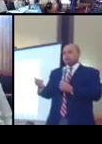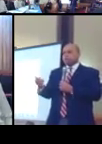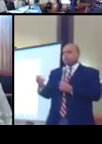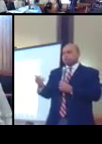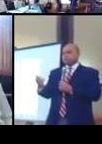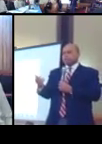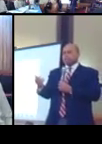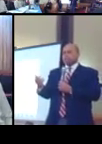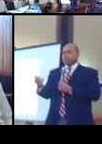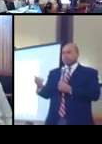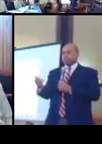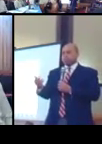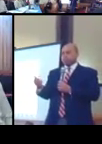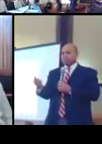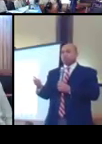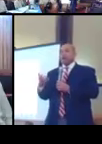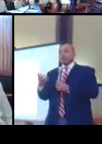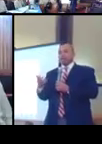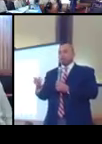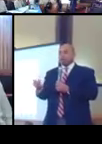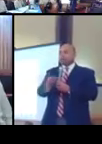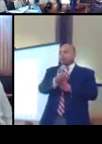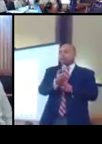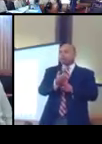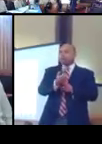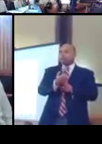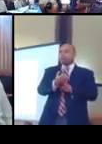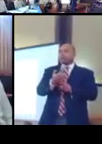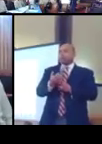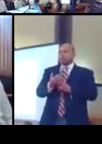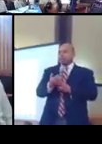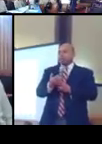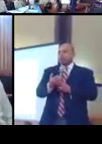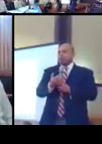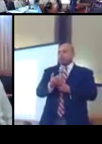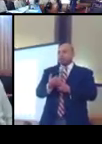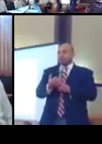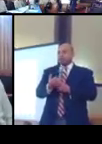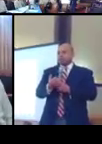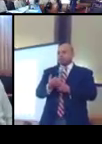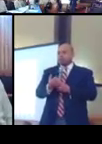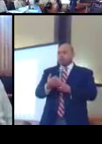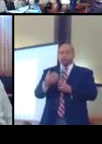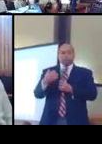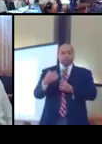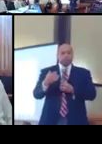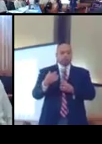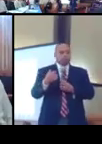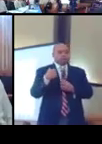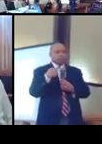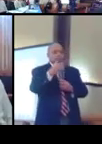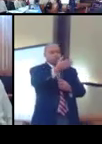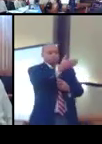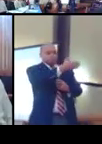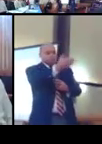take to be more attractive, or what can they bring to the table? And a lot of it was, I'll just